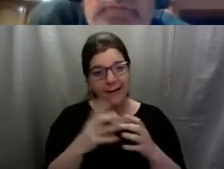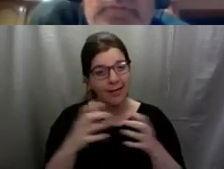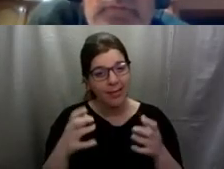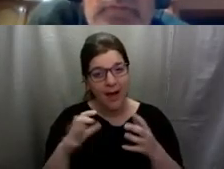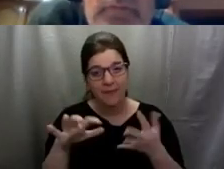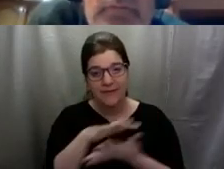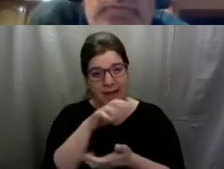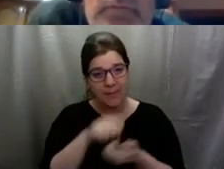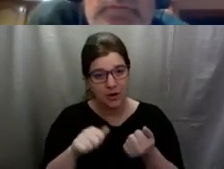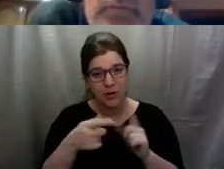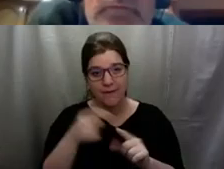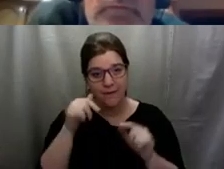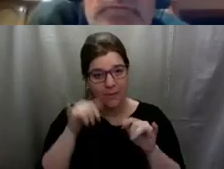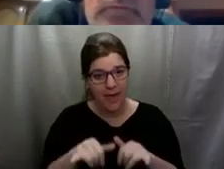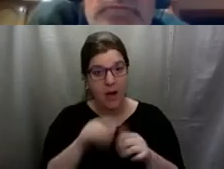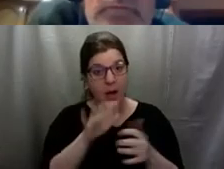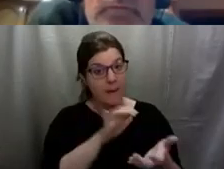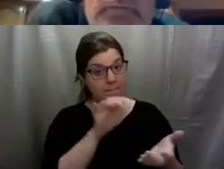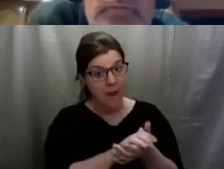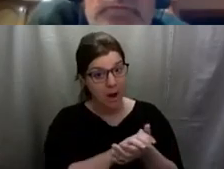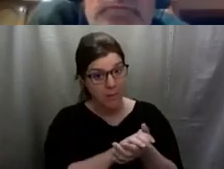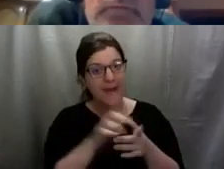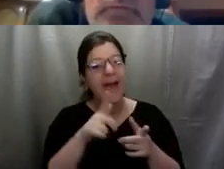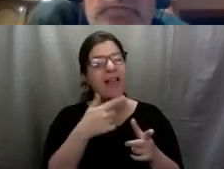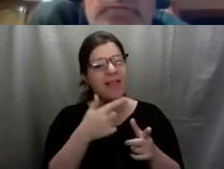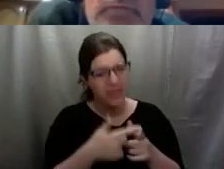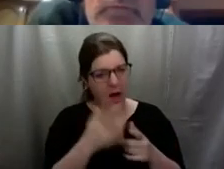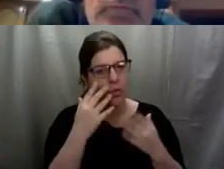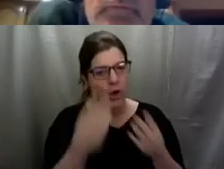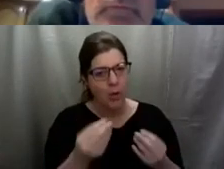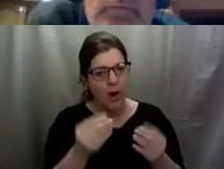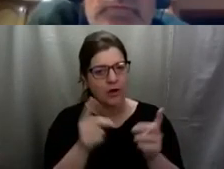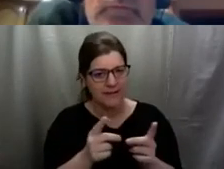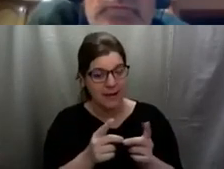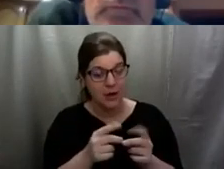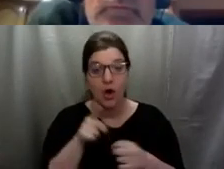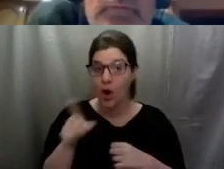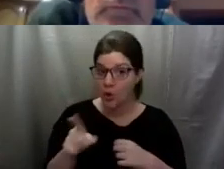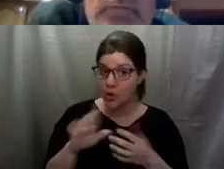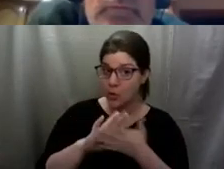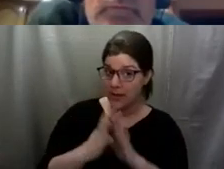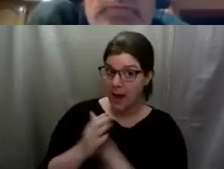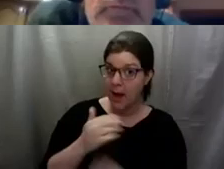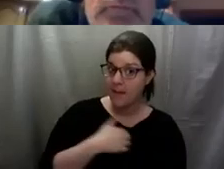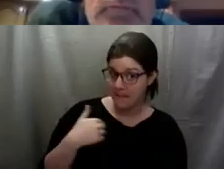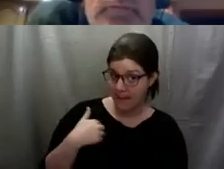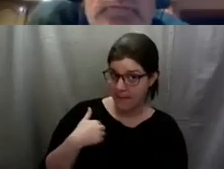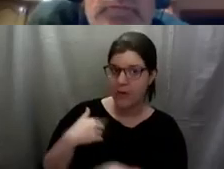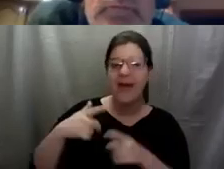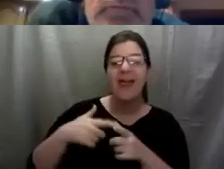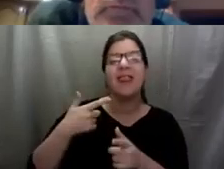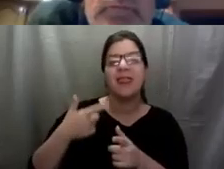this, marry me and then let's go on a date, become a member, and then I'll let you onto my committee. And as a